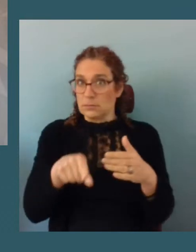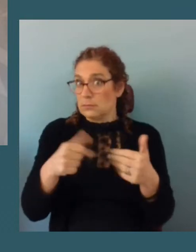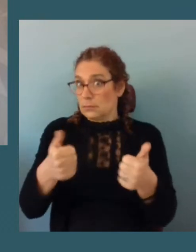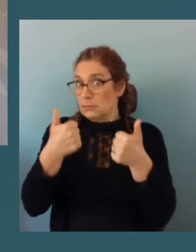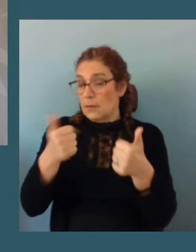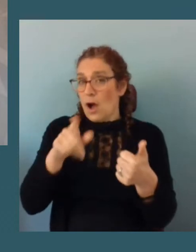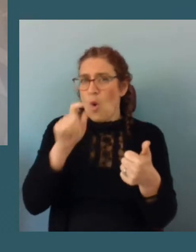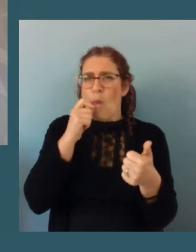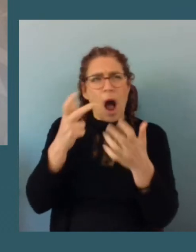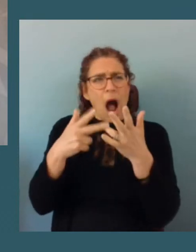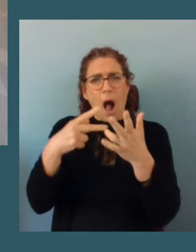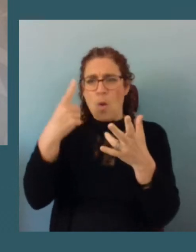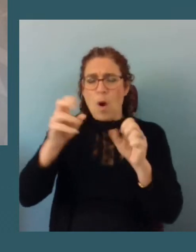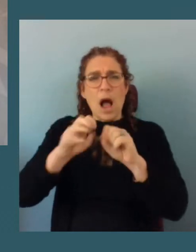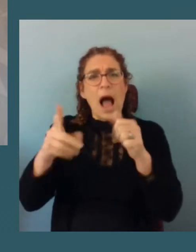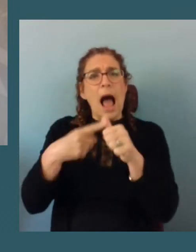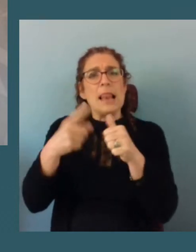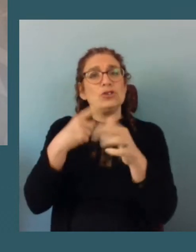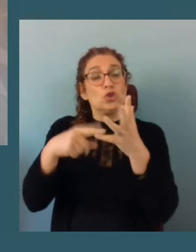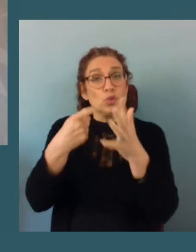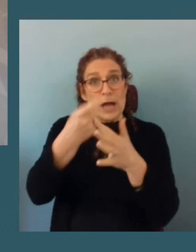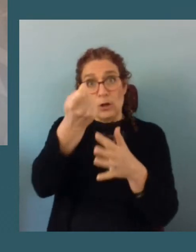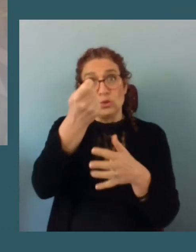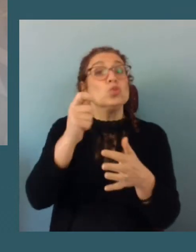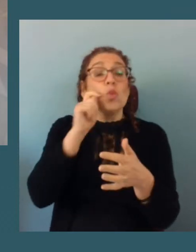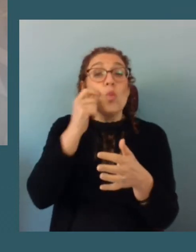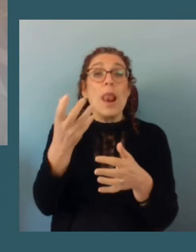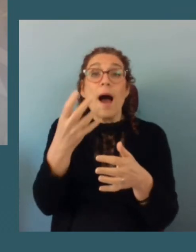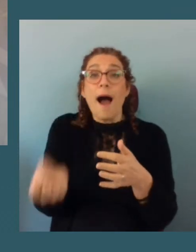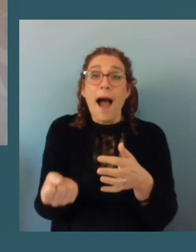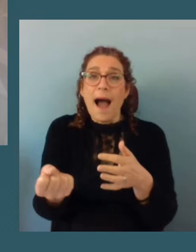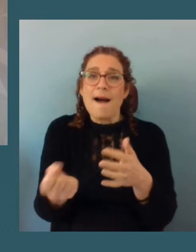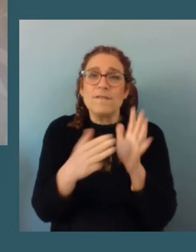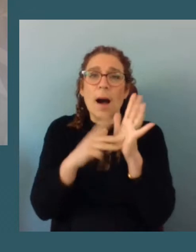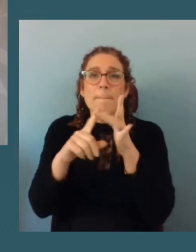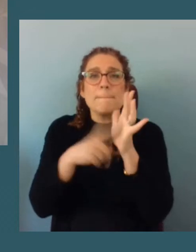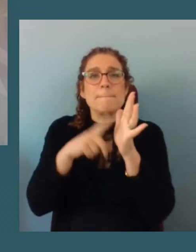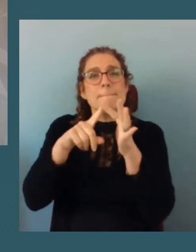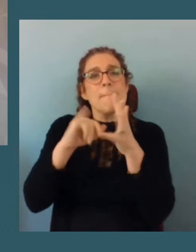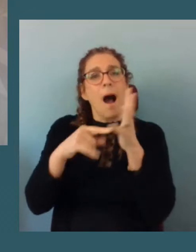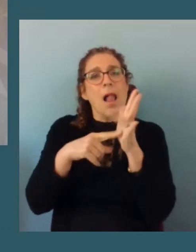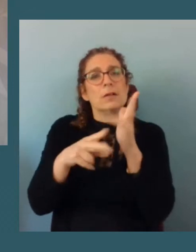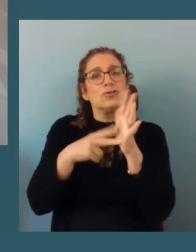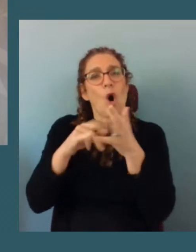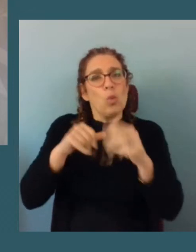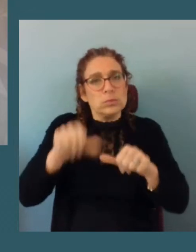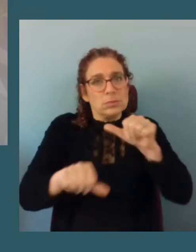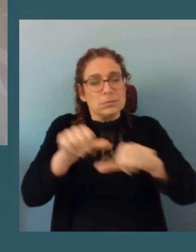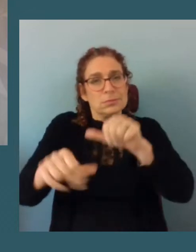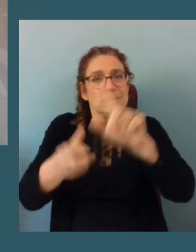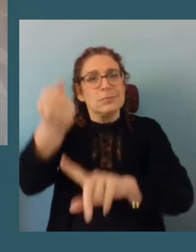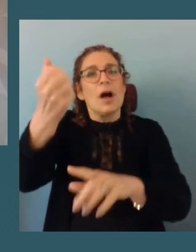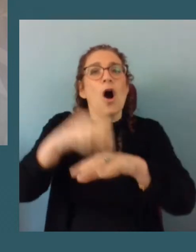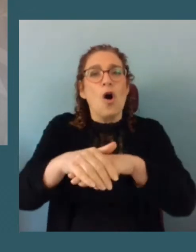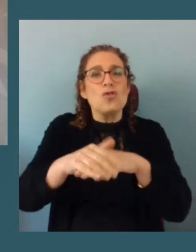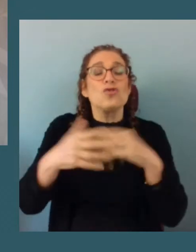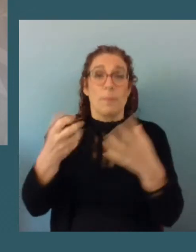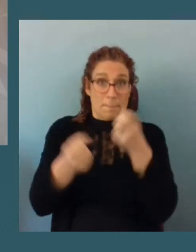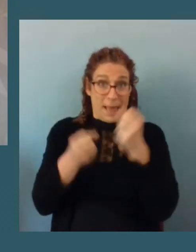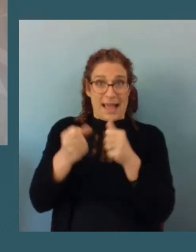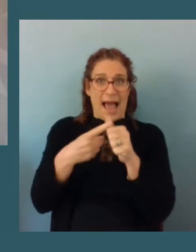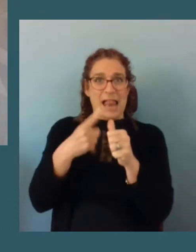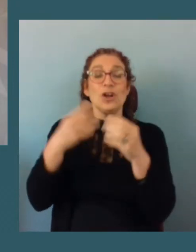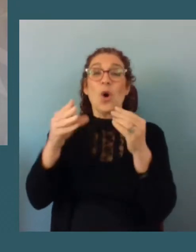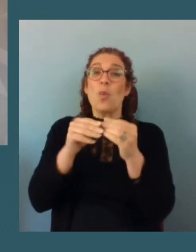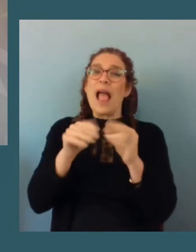soon. I think AllergyUK are going to do sort of some milestones on milk allergy, which also have a milk ladder. So this is very much to